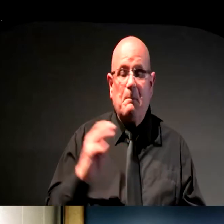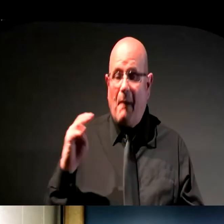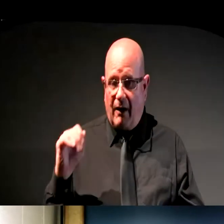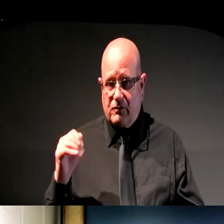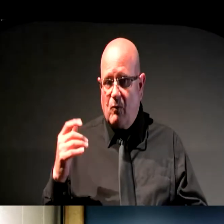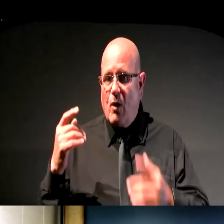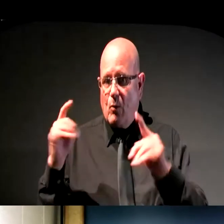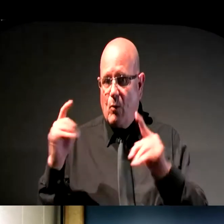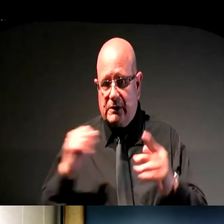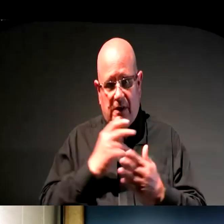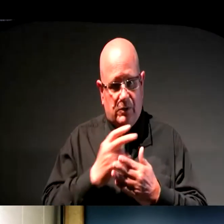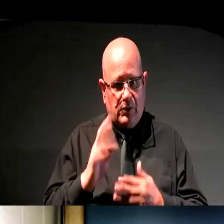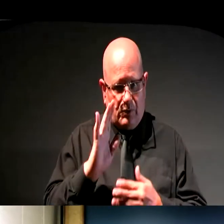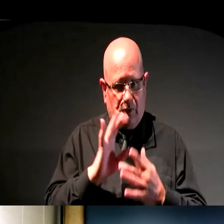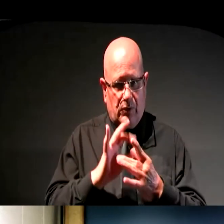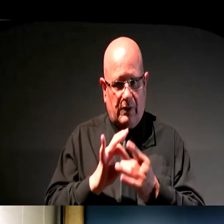terms of peer relationships?